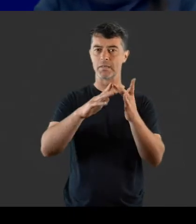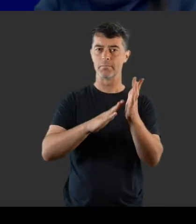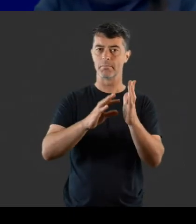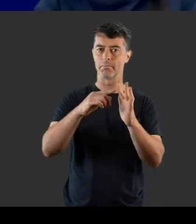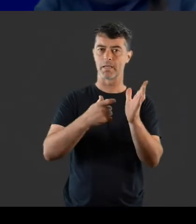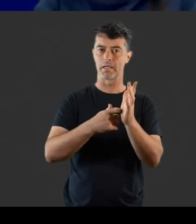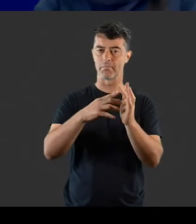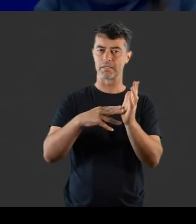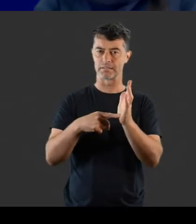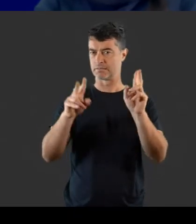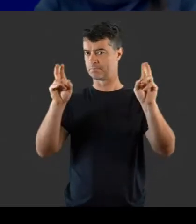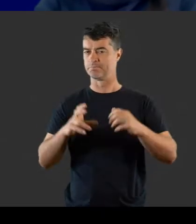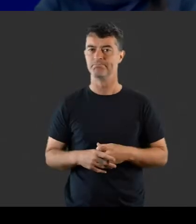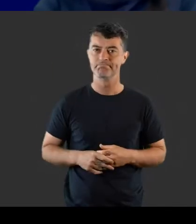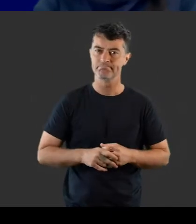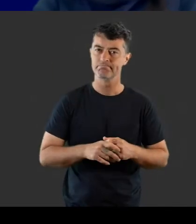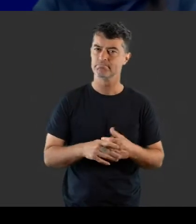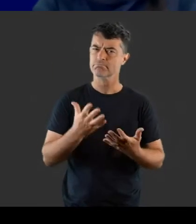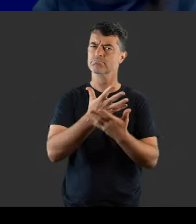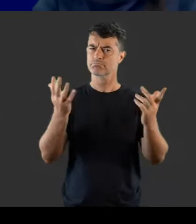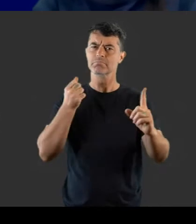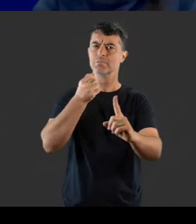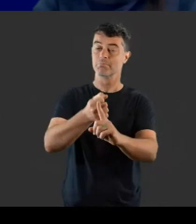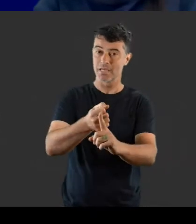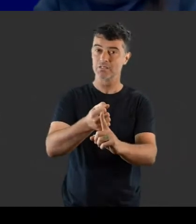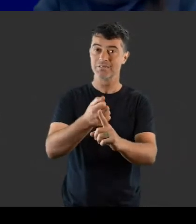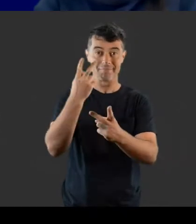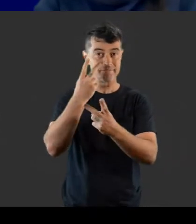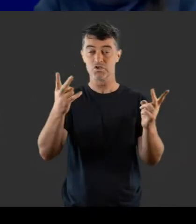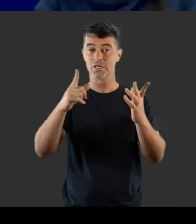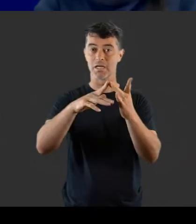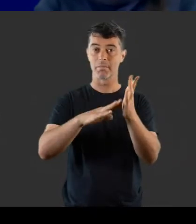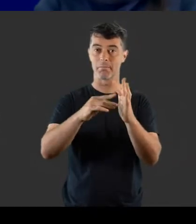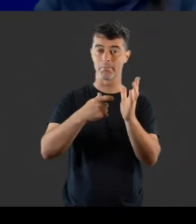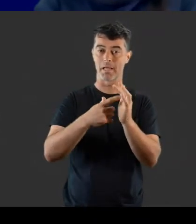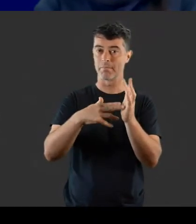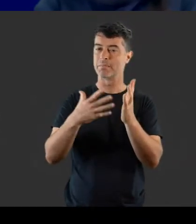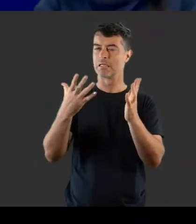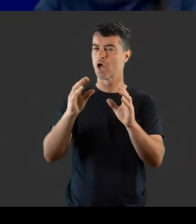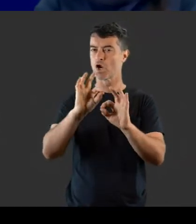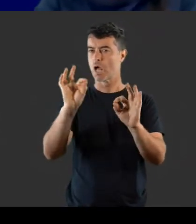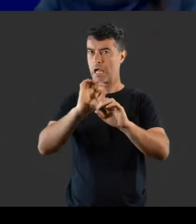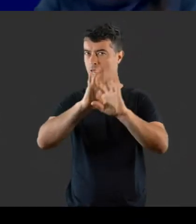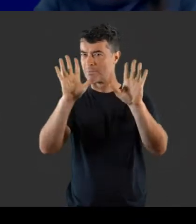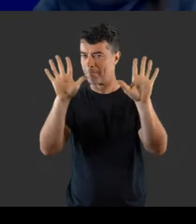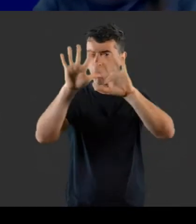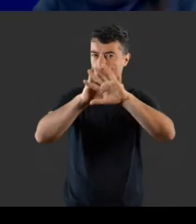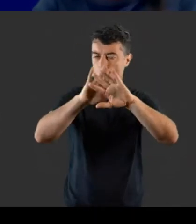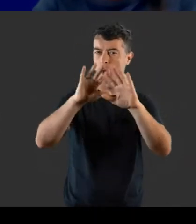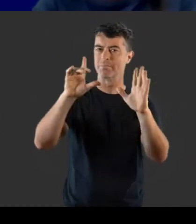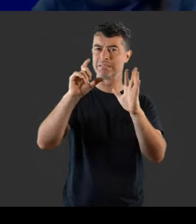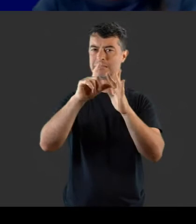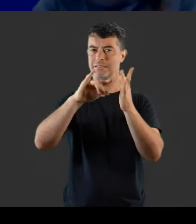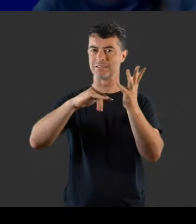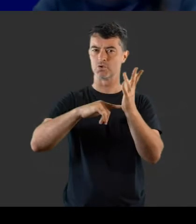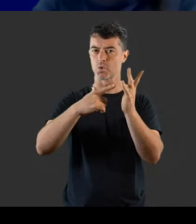Impact of vision impairment. The major impact of vision impairments include a lack of clarity,